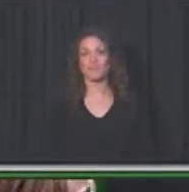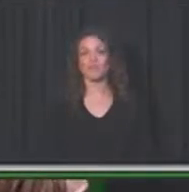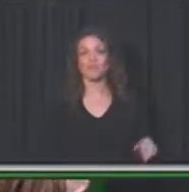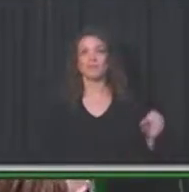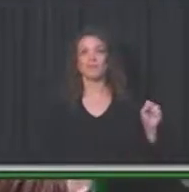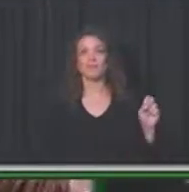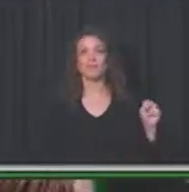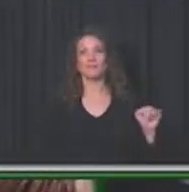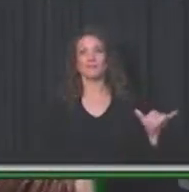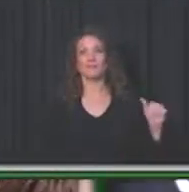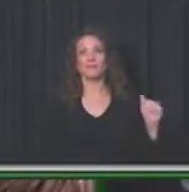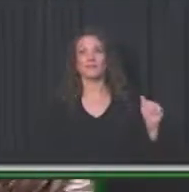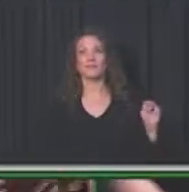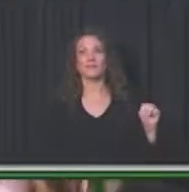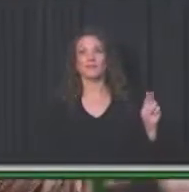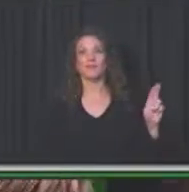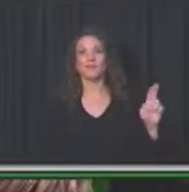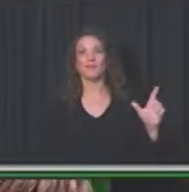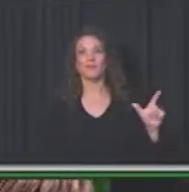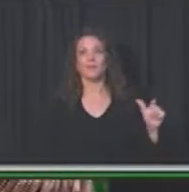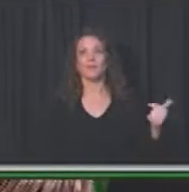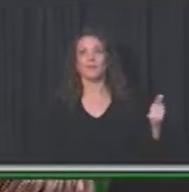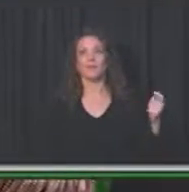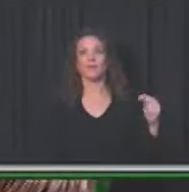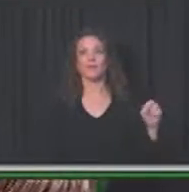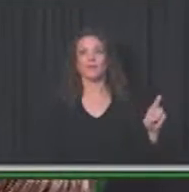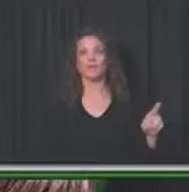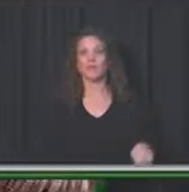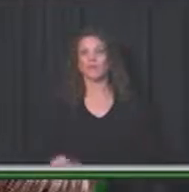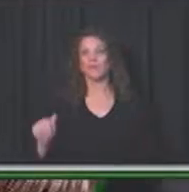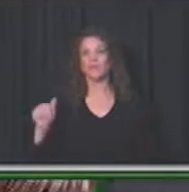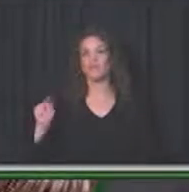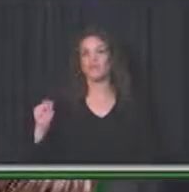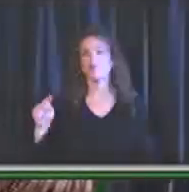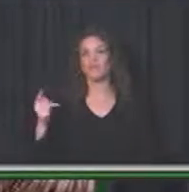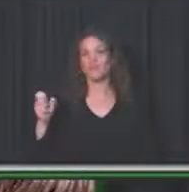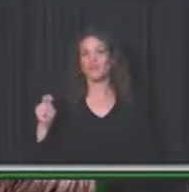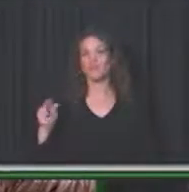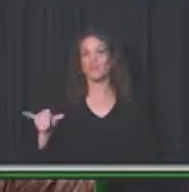Sonia Mogilner. Anthony Barnes.